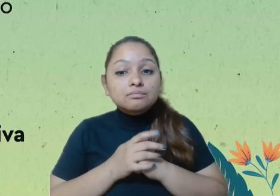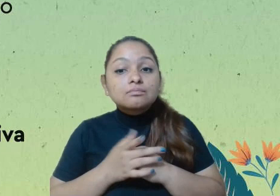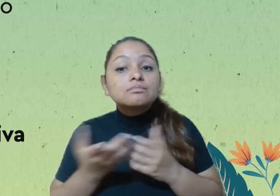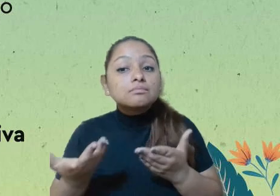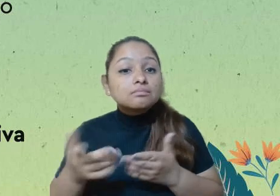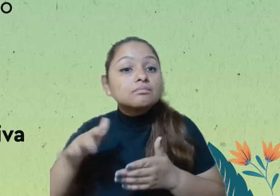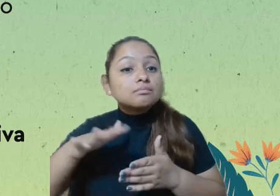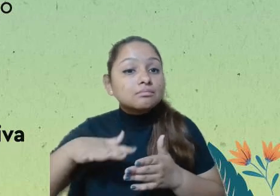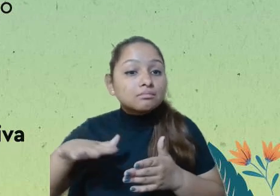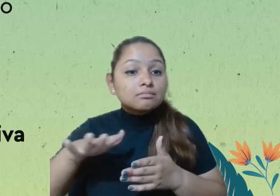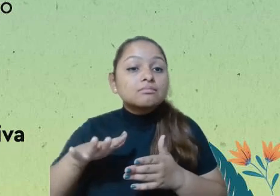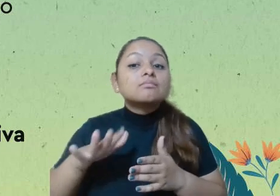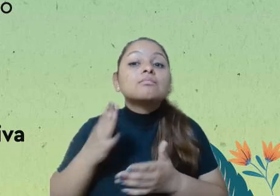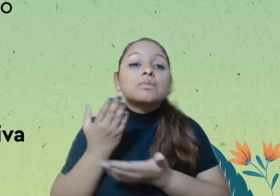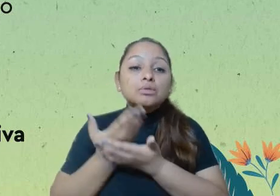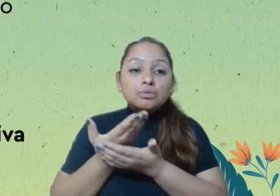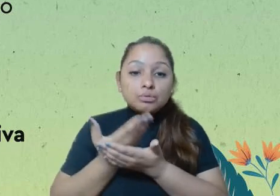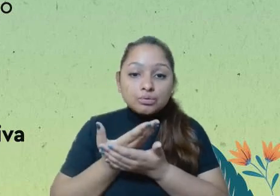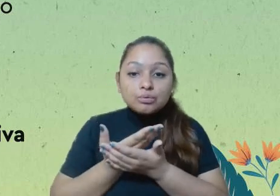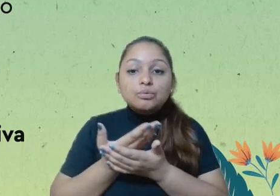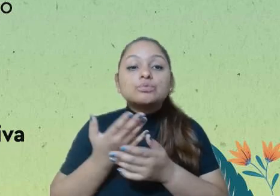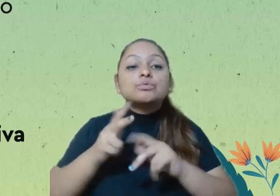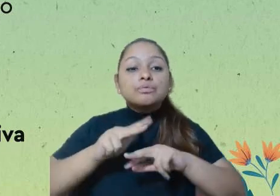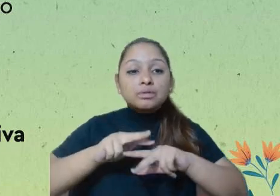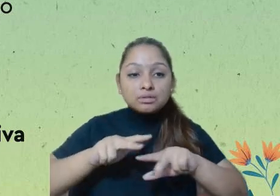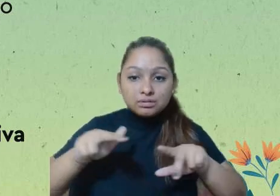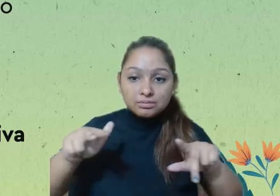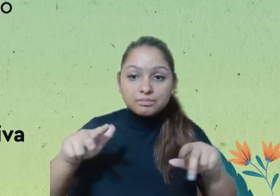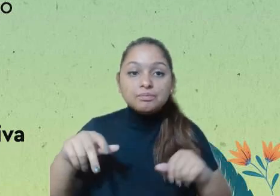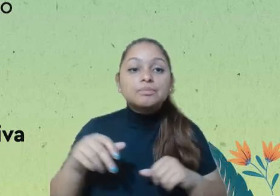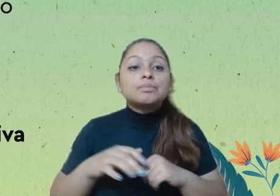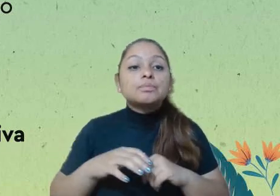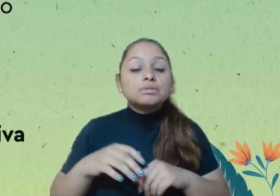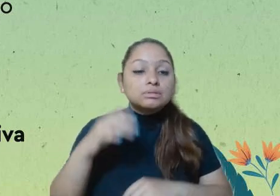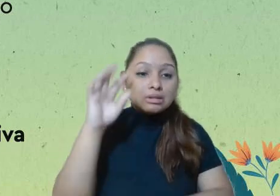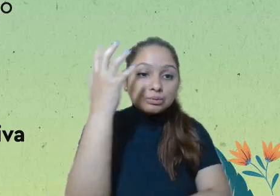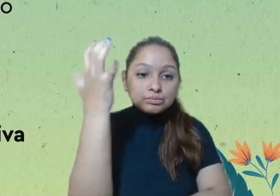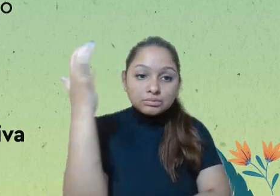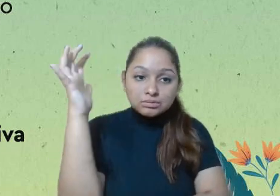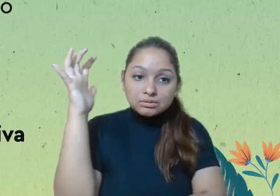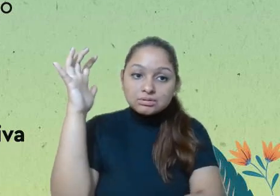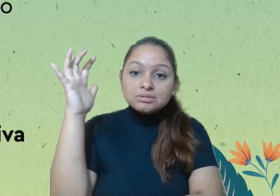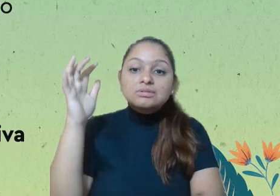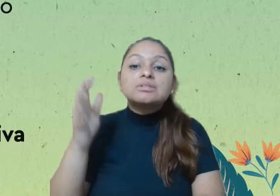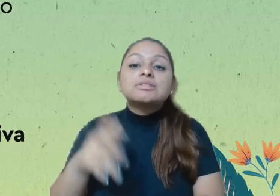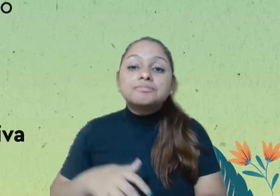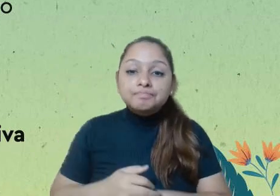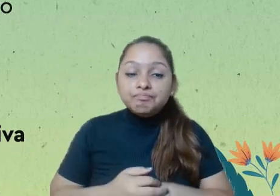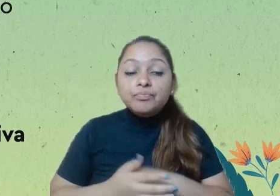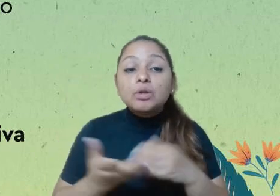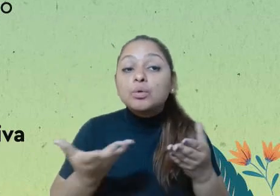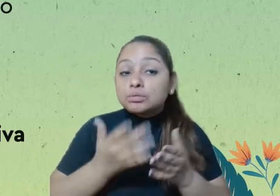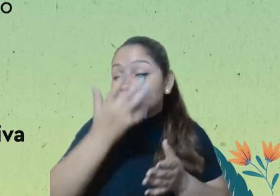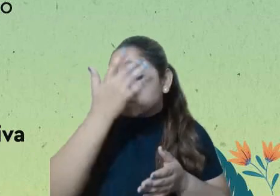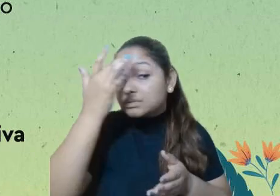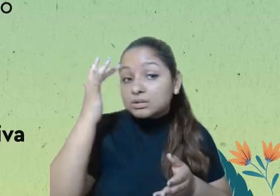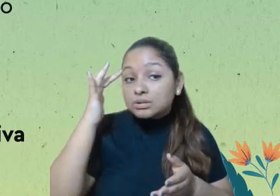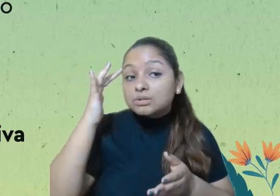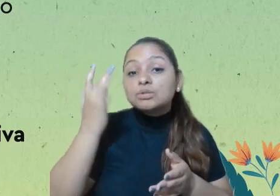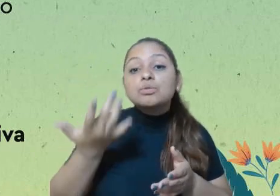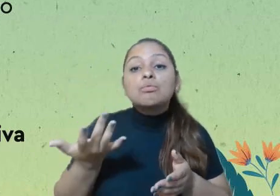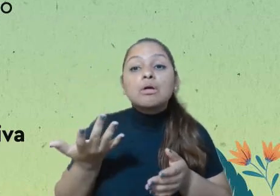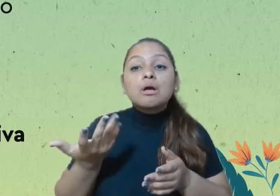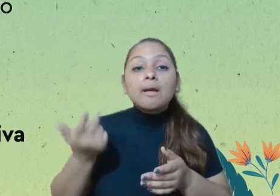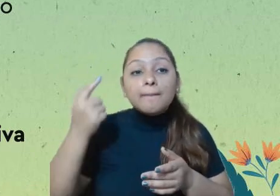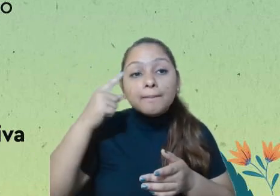used in the regeneration studies and was created in the MIT, And there is a line of thinkers that use